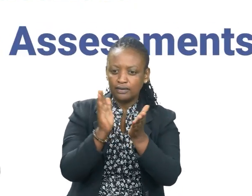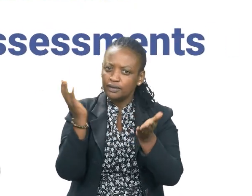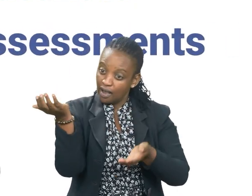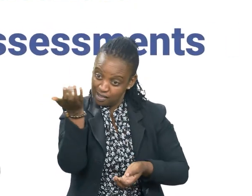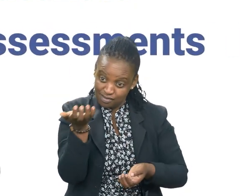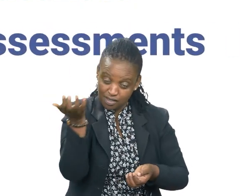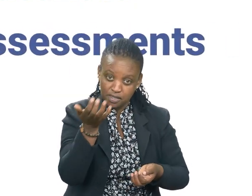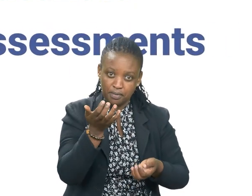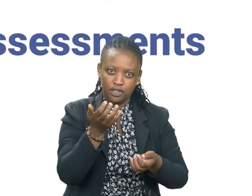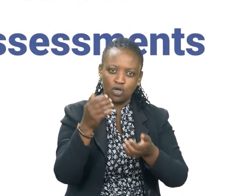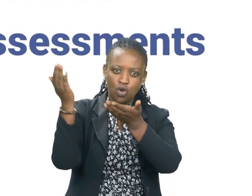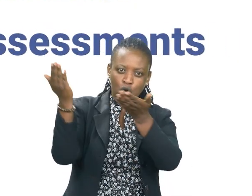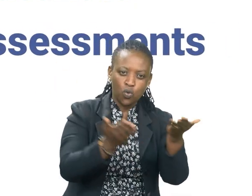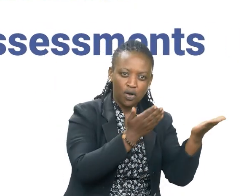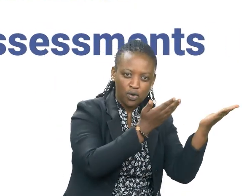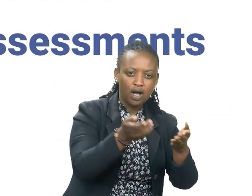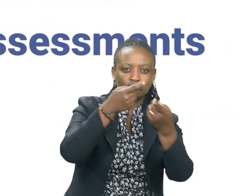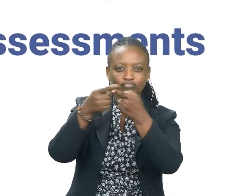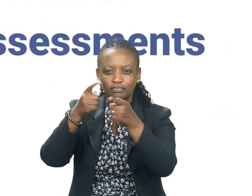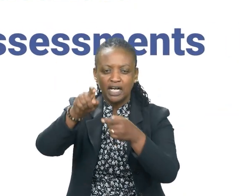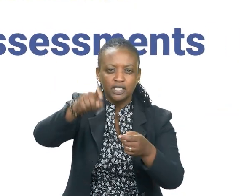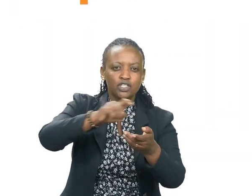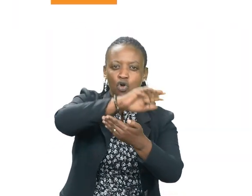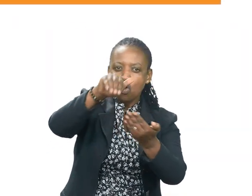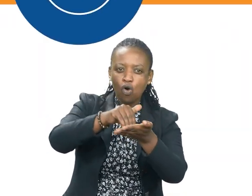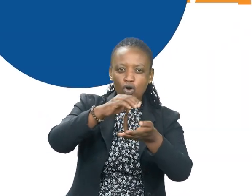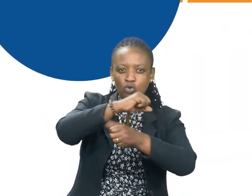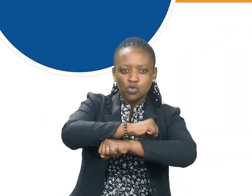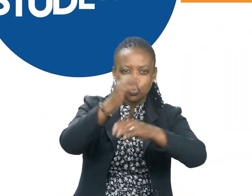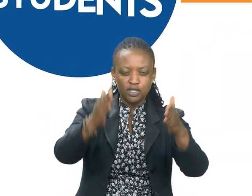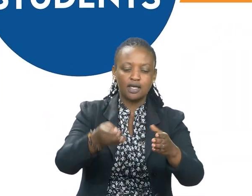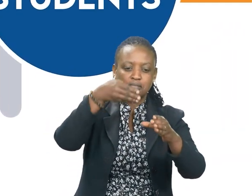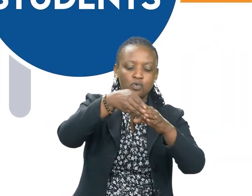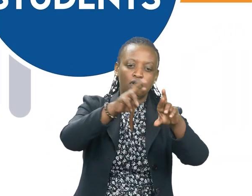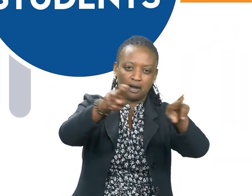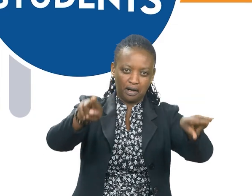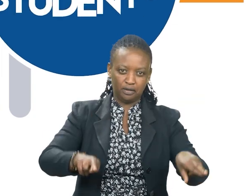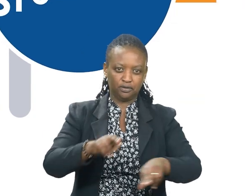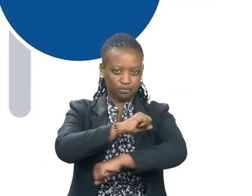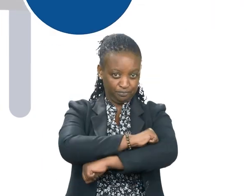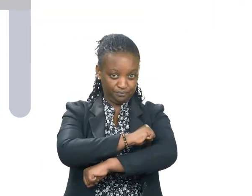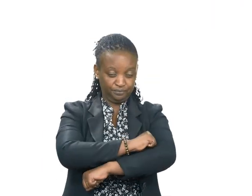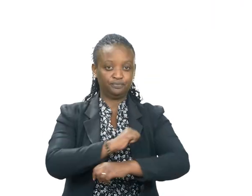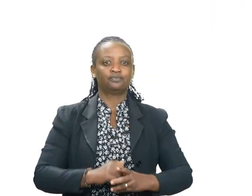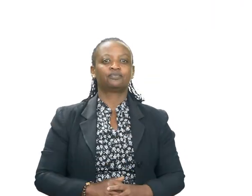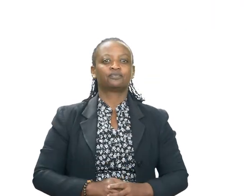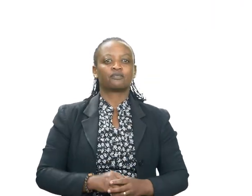and assessments to accommodate different learning needs for all students in the classroom.